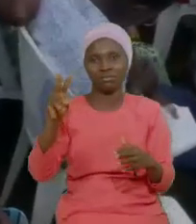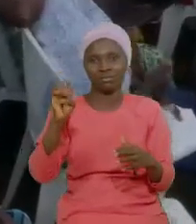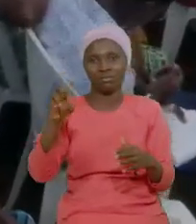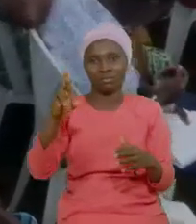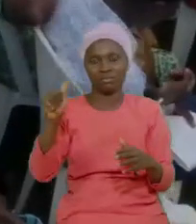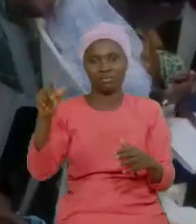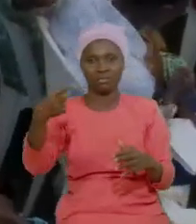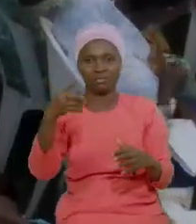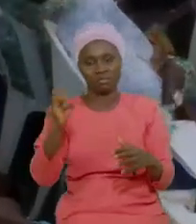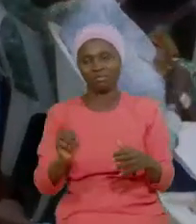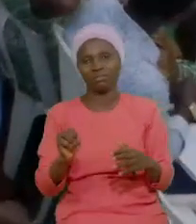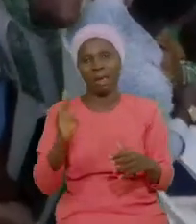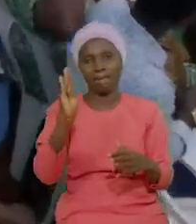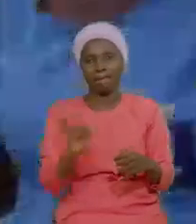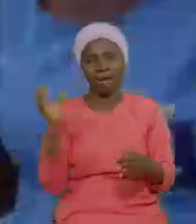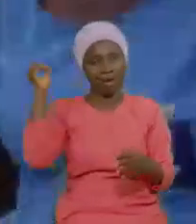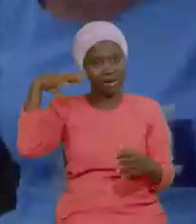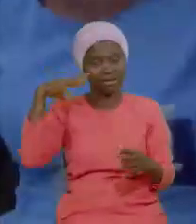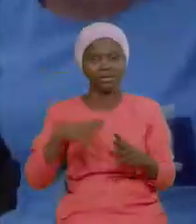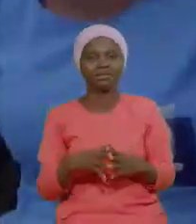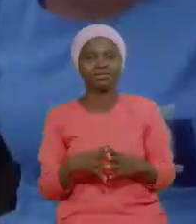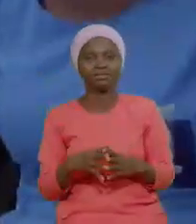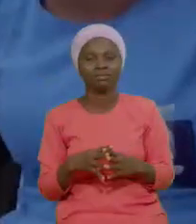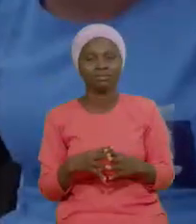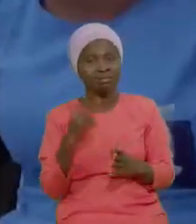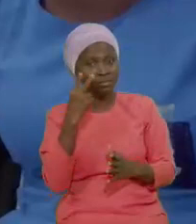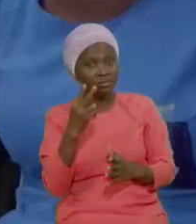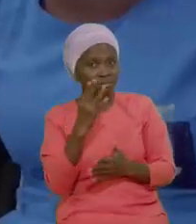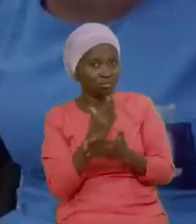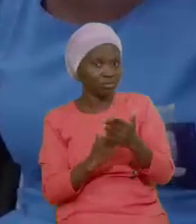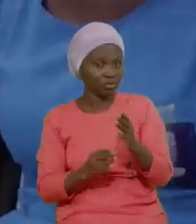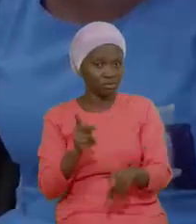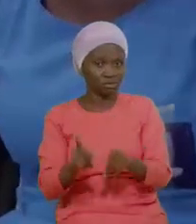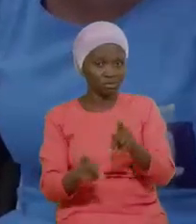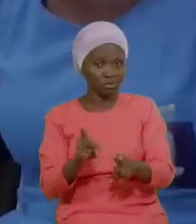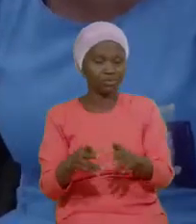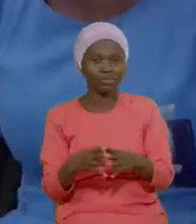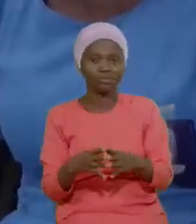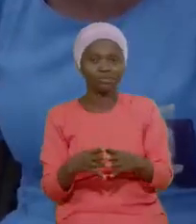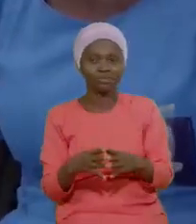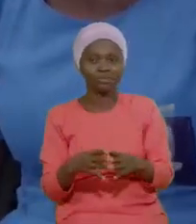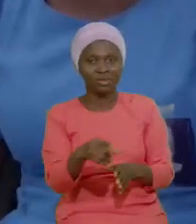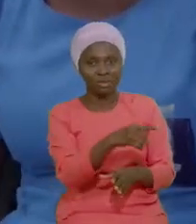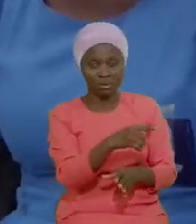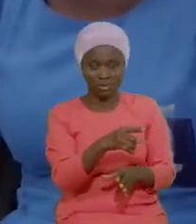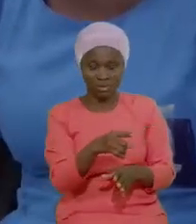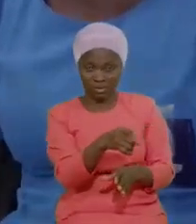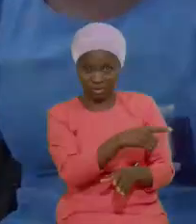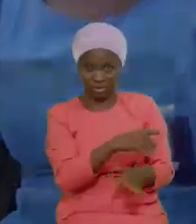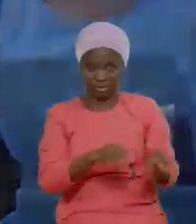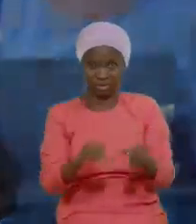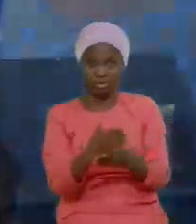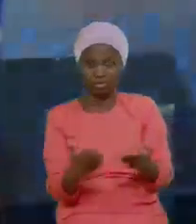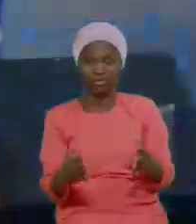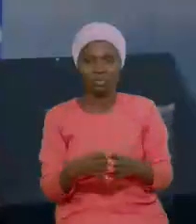By grace. You see, there are people, they do something, they say,